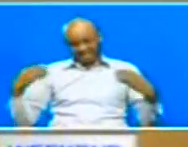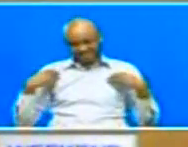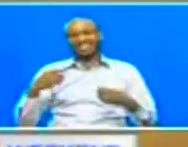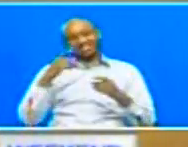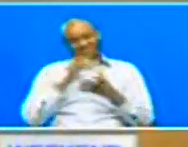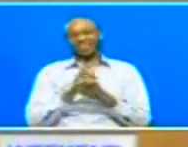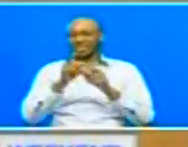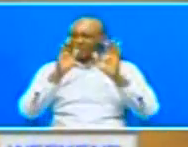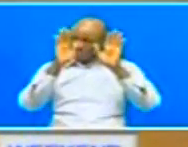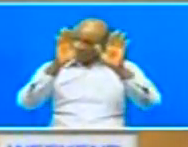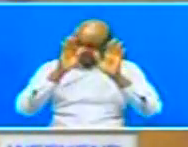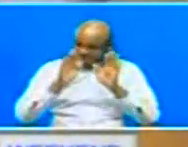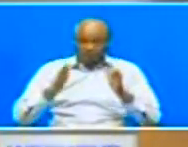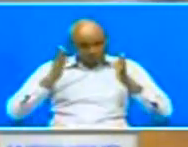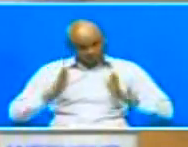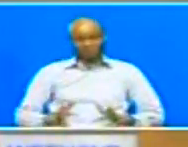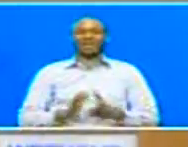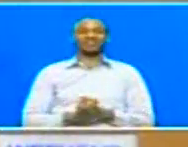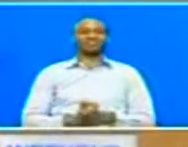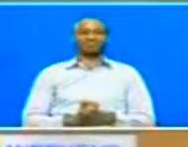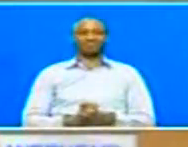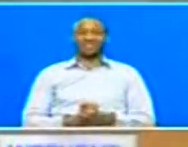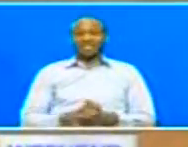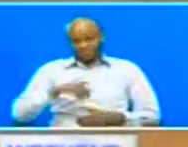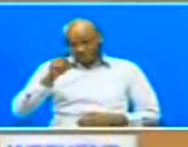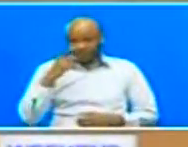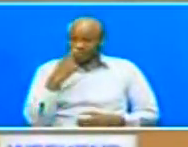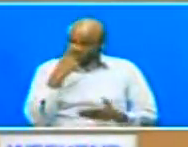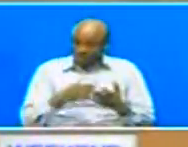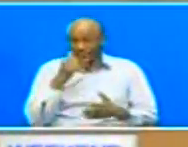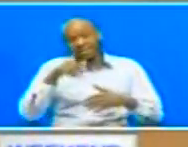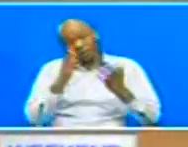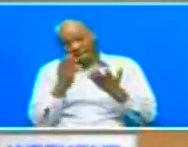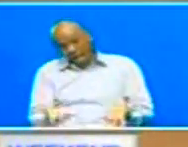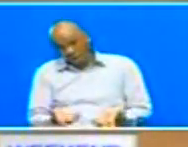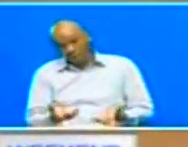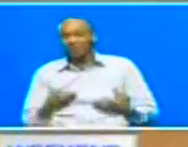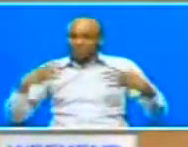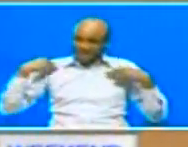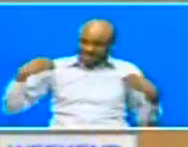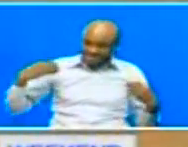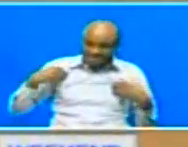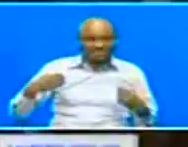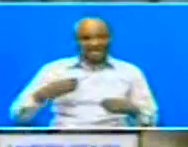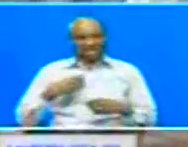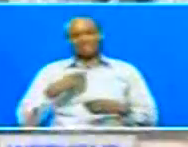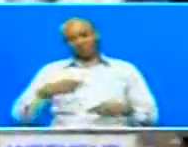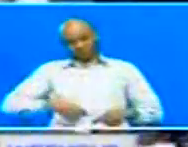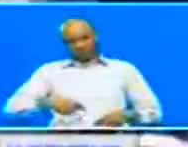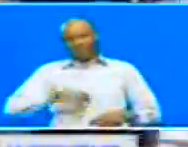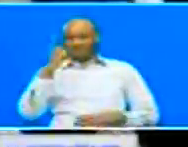is an important aspect of human well-being. And what better way to work out than to walk off your belly